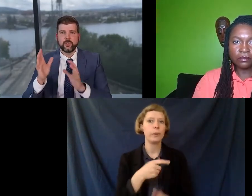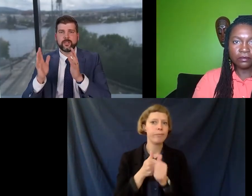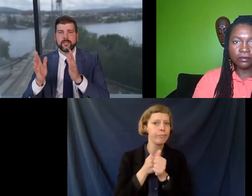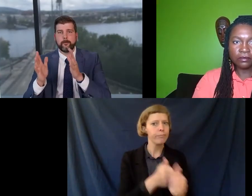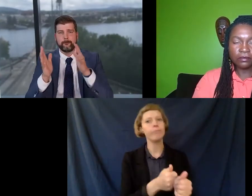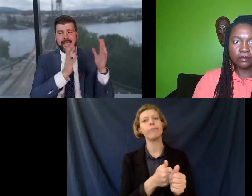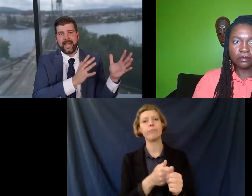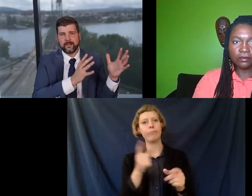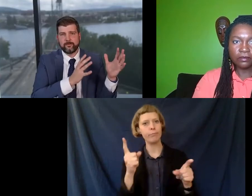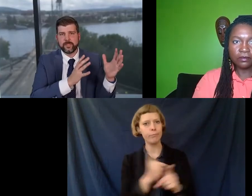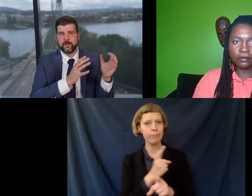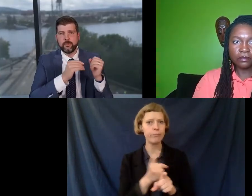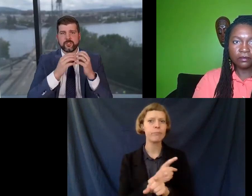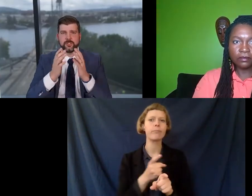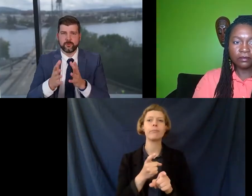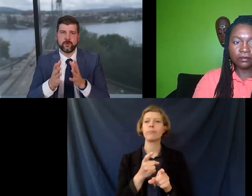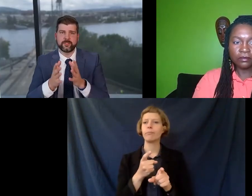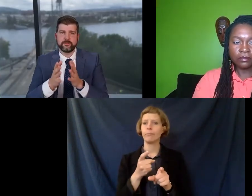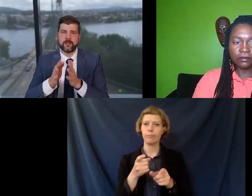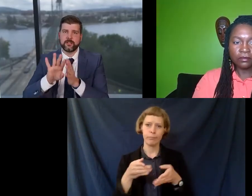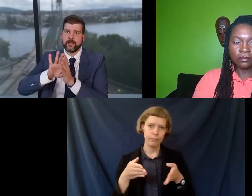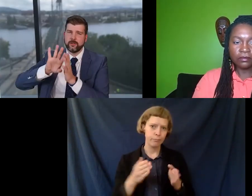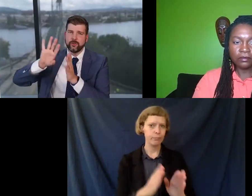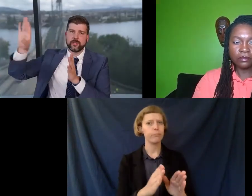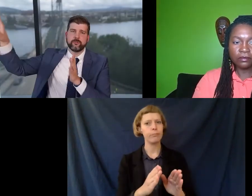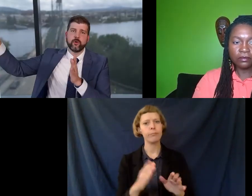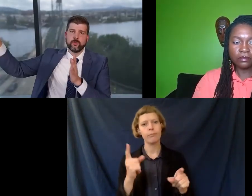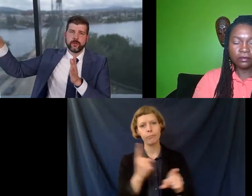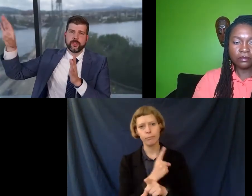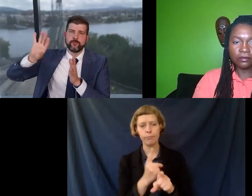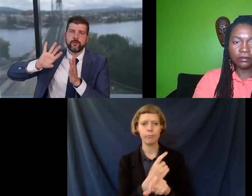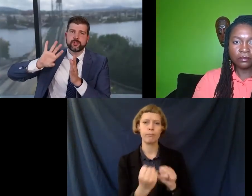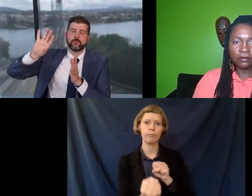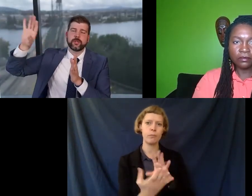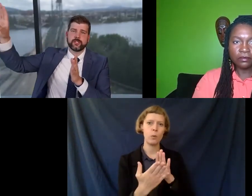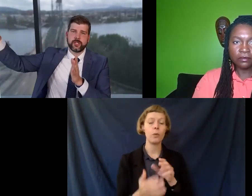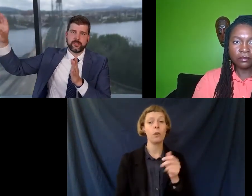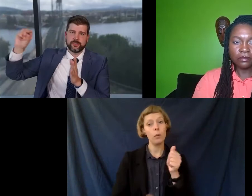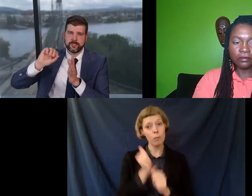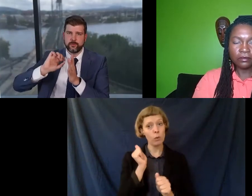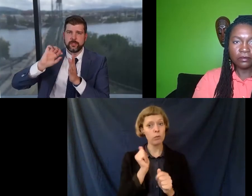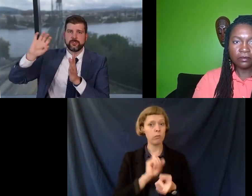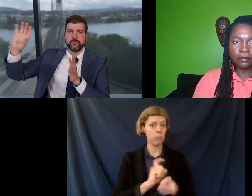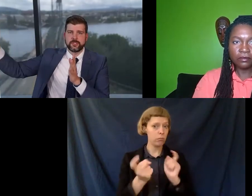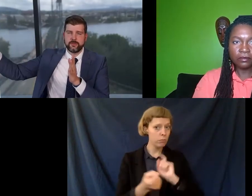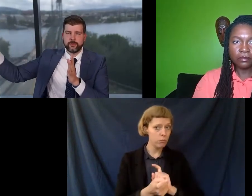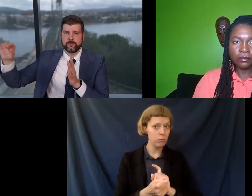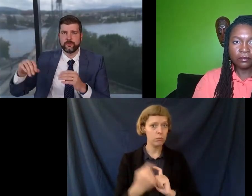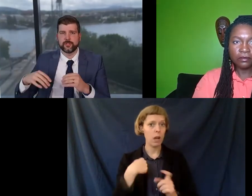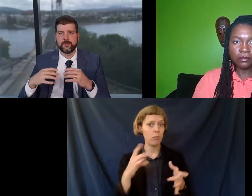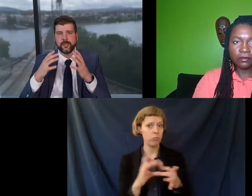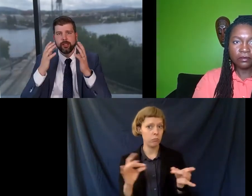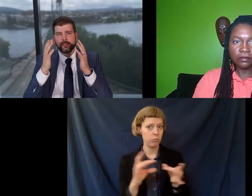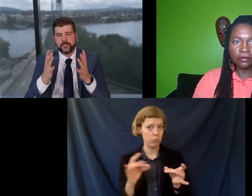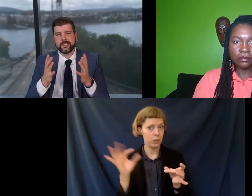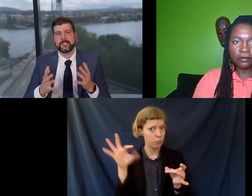but looking back. You know, most of these reforms that I'm talking about are looking forward. In the future, we're going to change this, or we're going to do this different in the